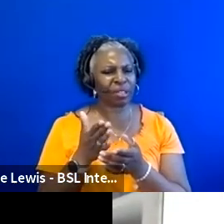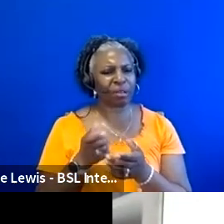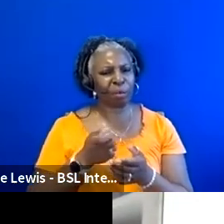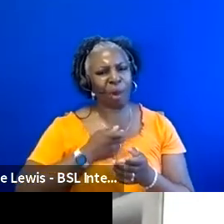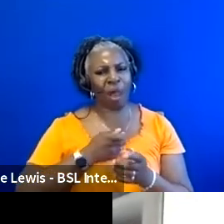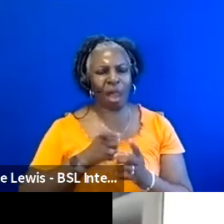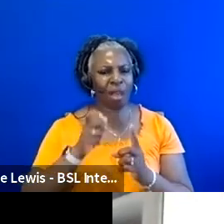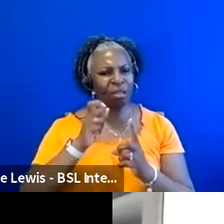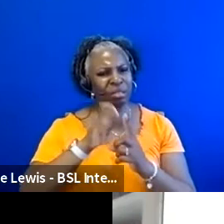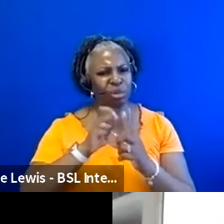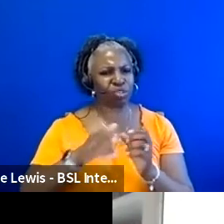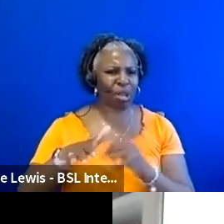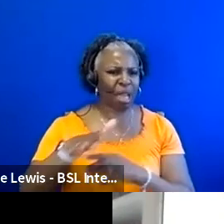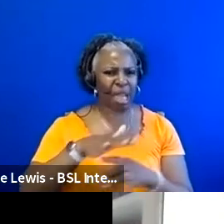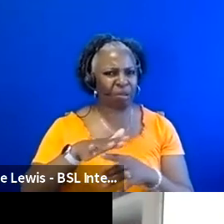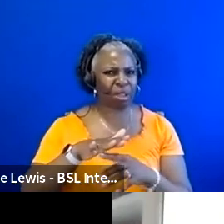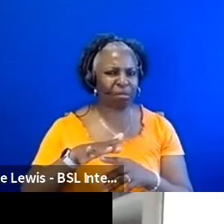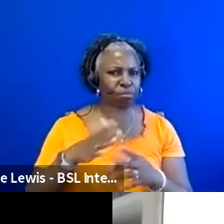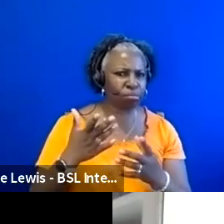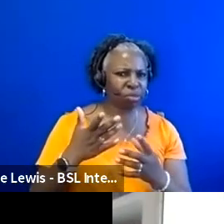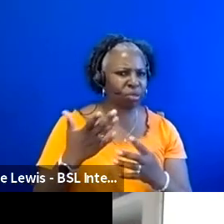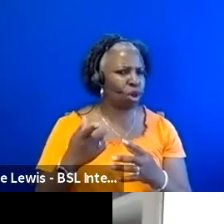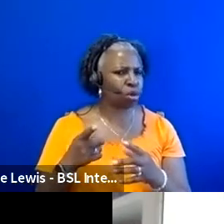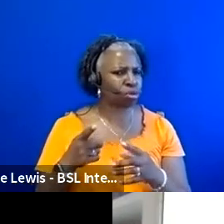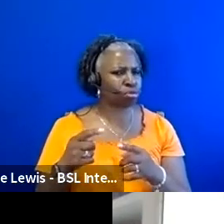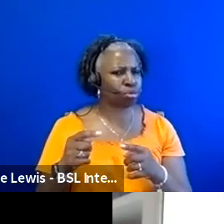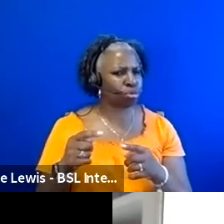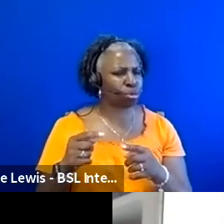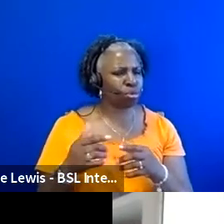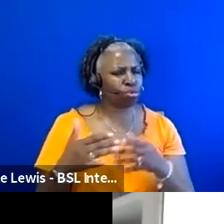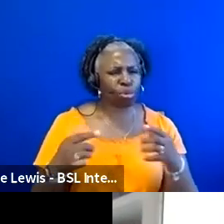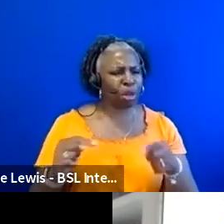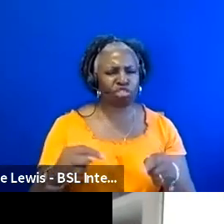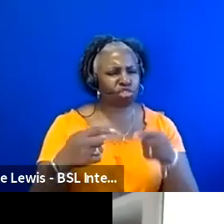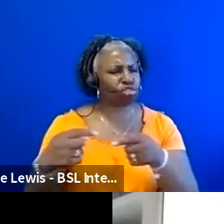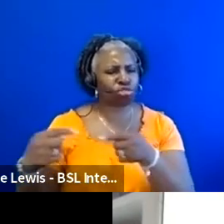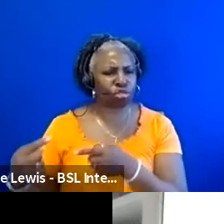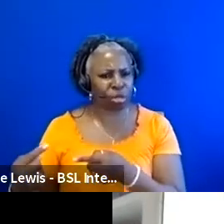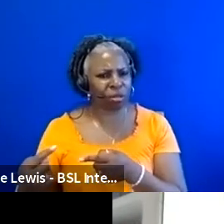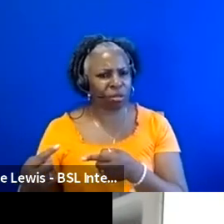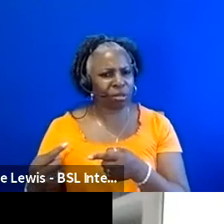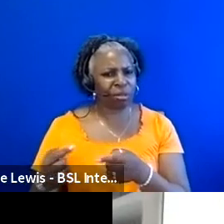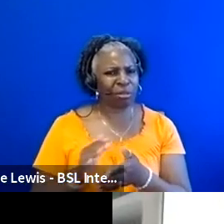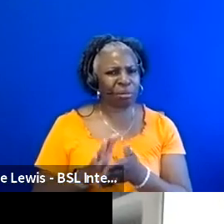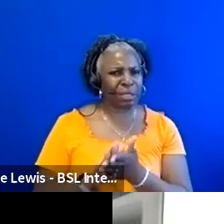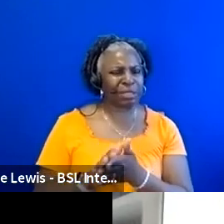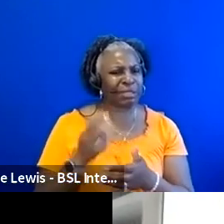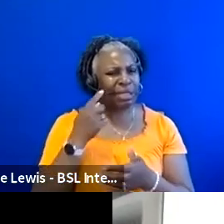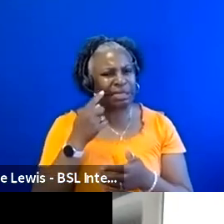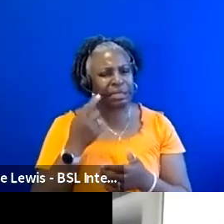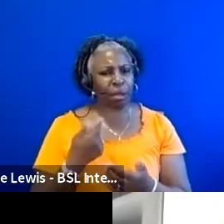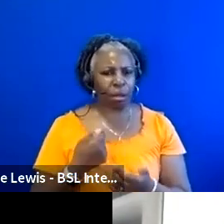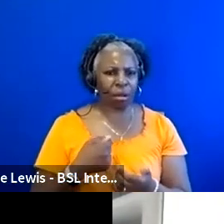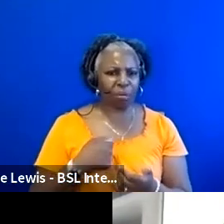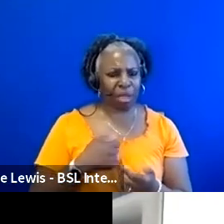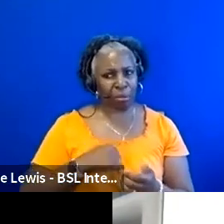stuff I do, it's not too controversial. So I've been doing better than my colleagues who kind of cover